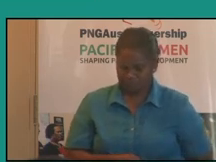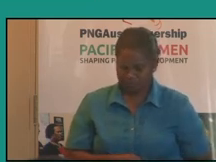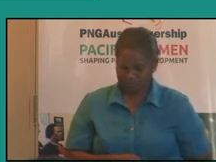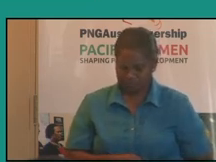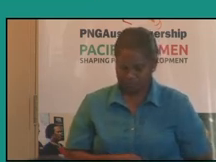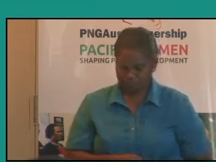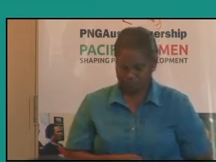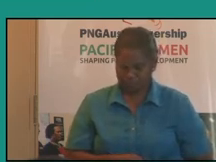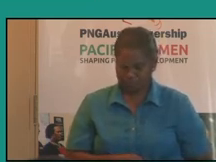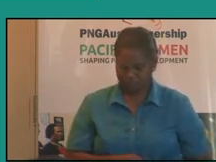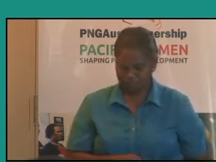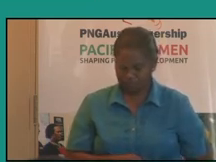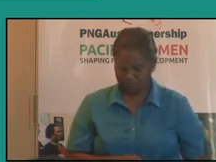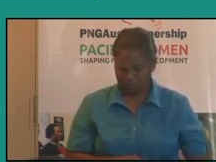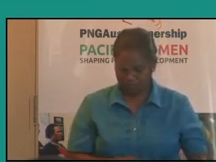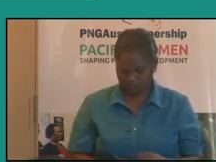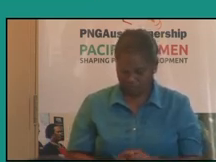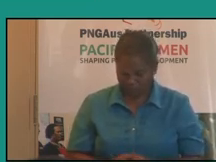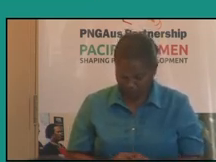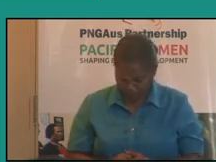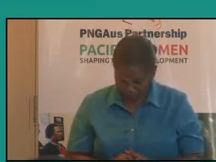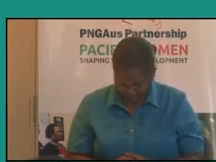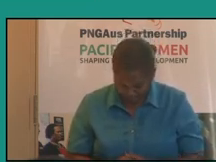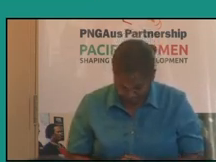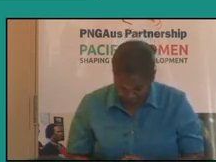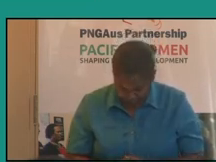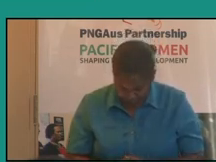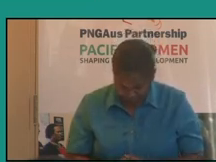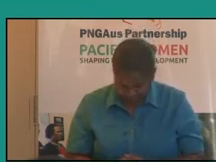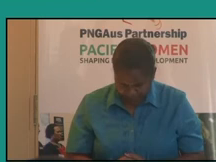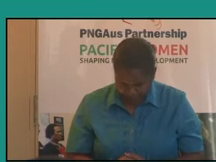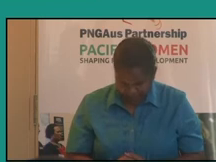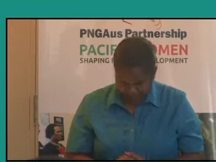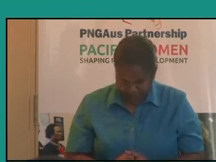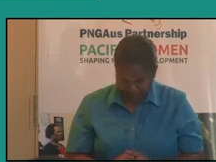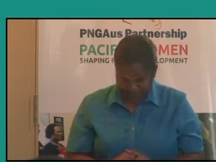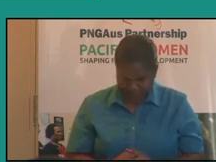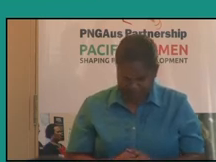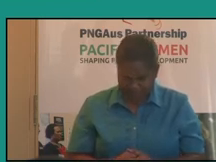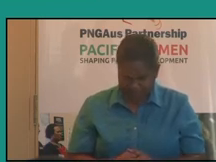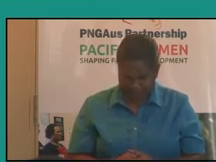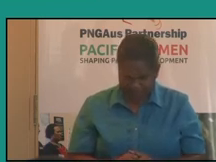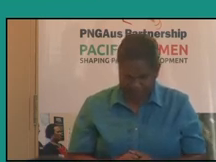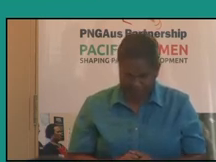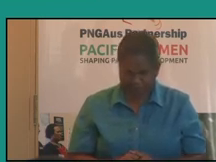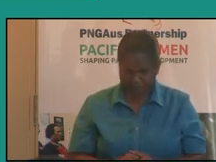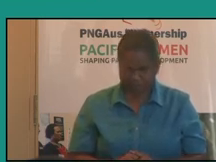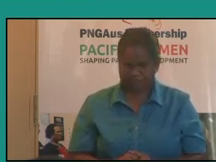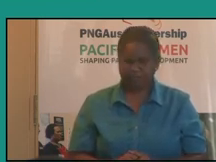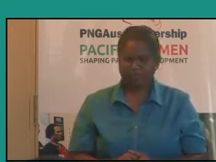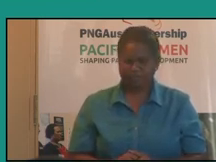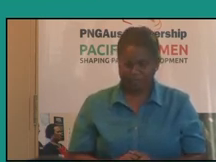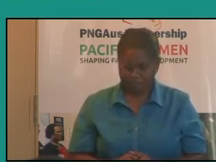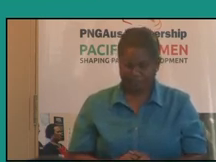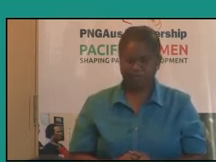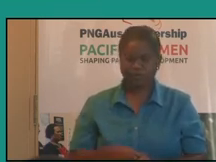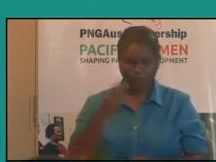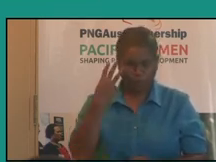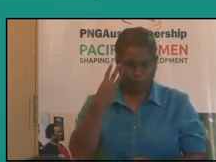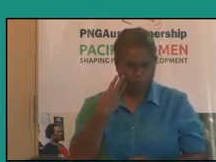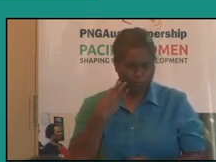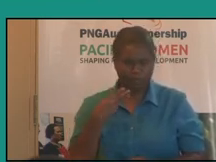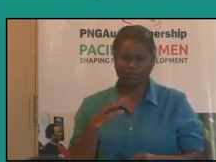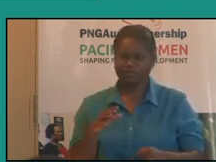were endorsed actually performed better and were placed higher than their independent counterparts. So I believe our women are doing the best they can, and we